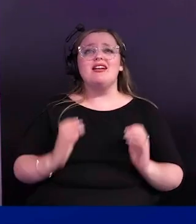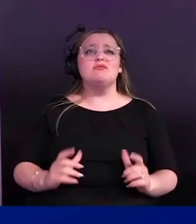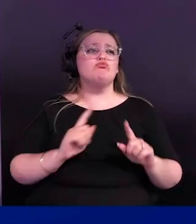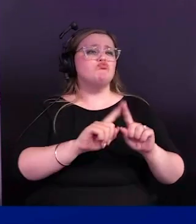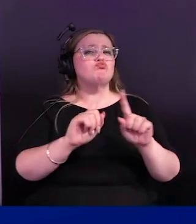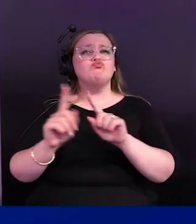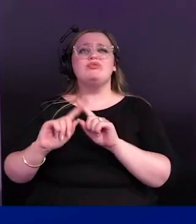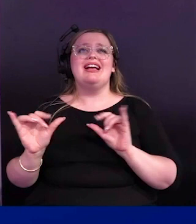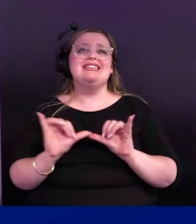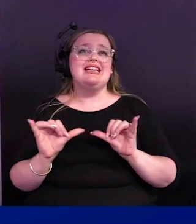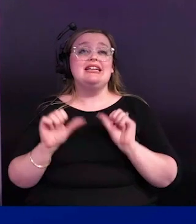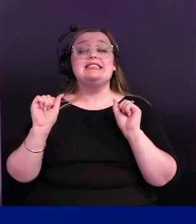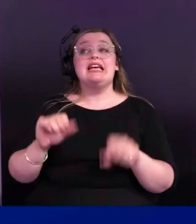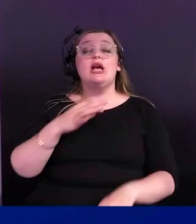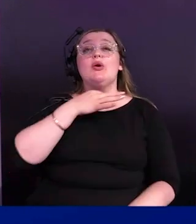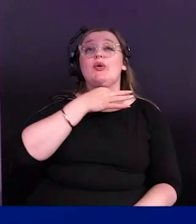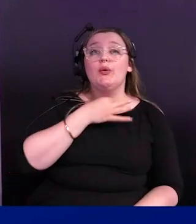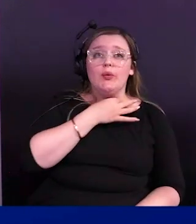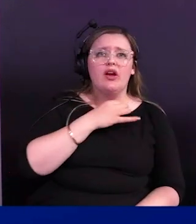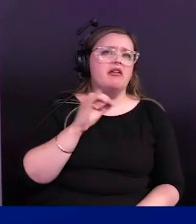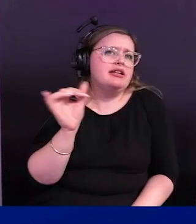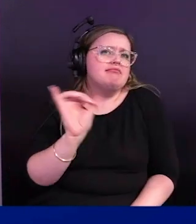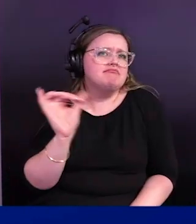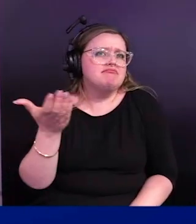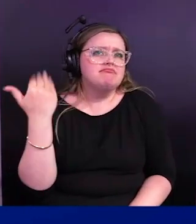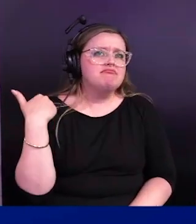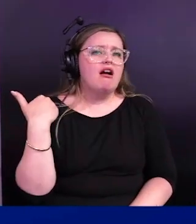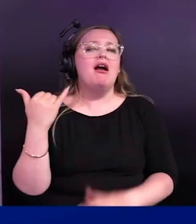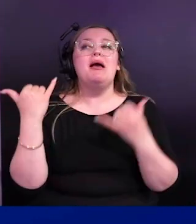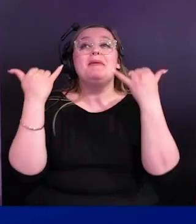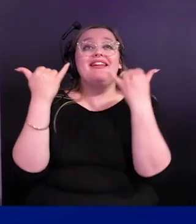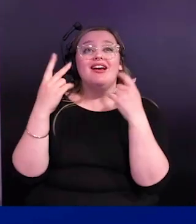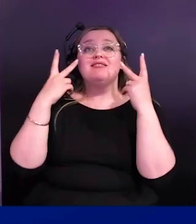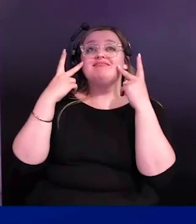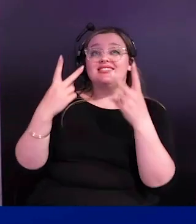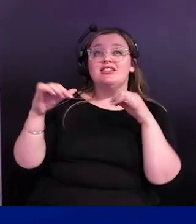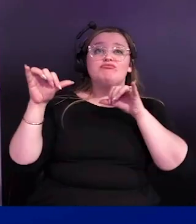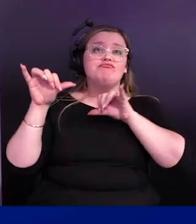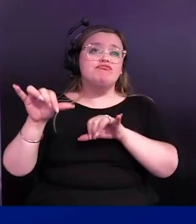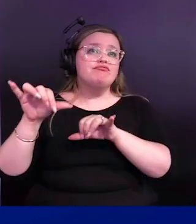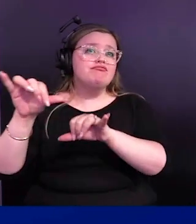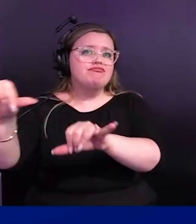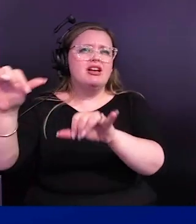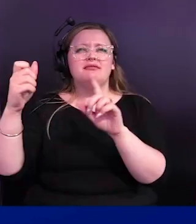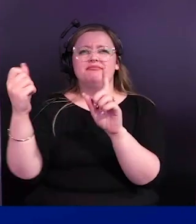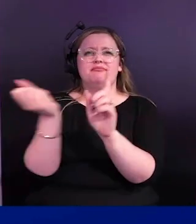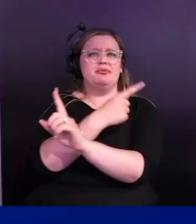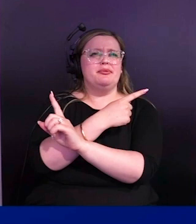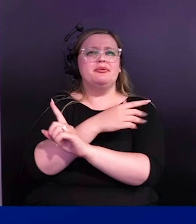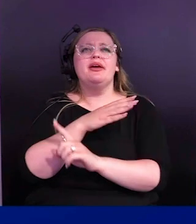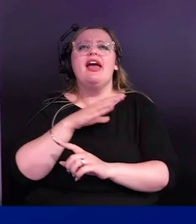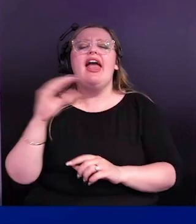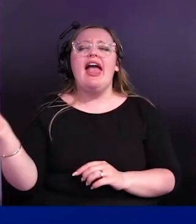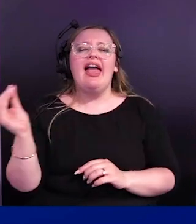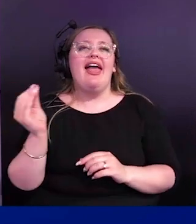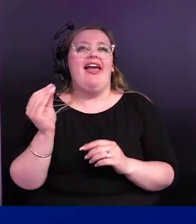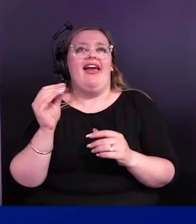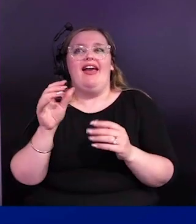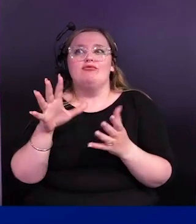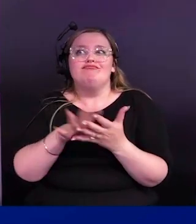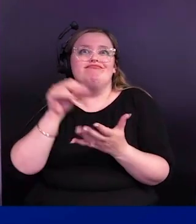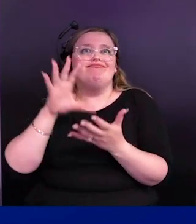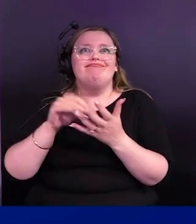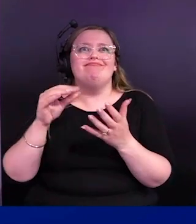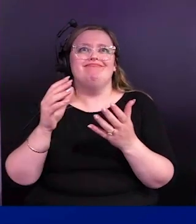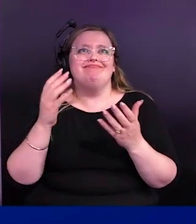only query for, as they could before, but also see trends, see anomalies, and gain insights into the potentially billions of